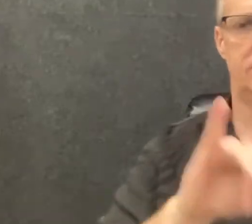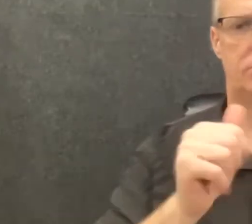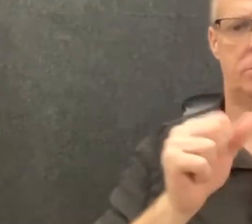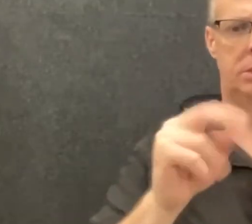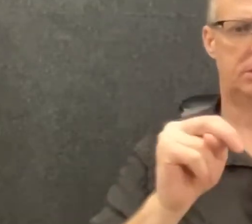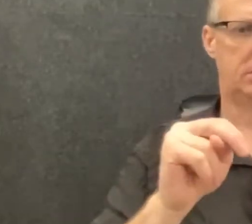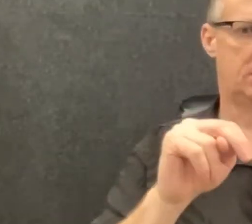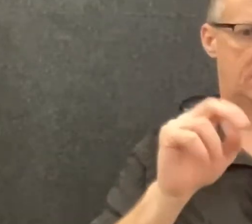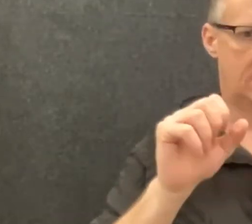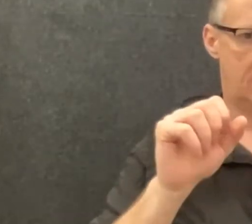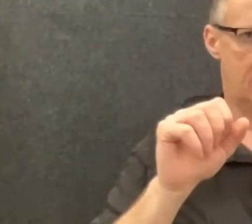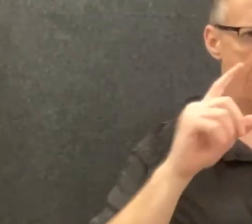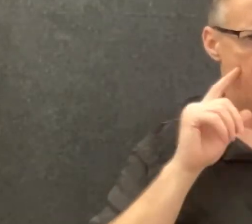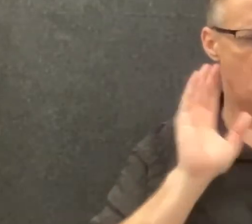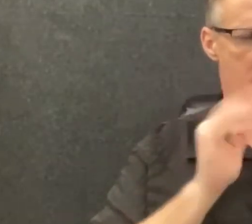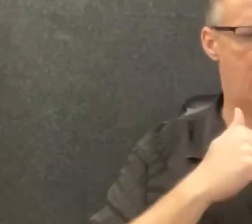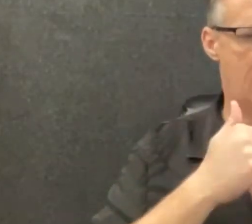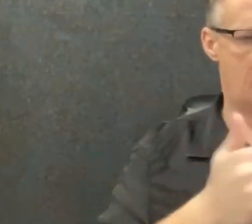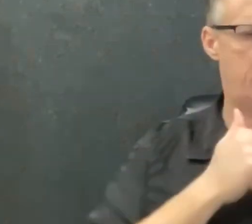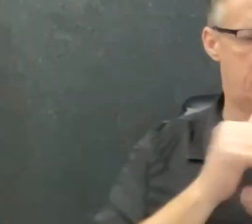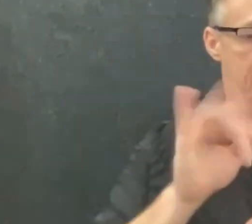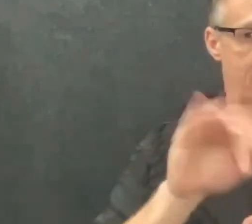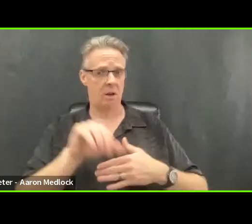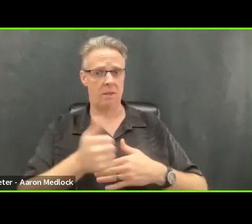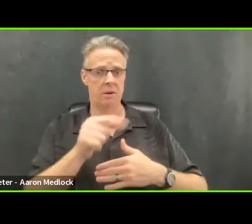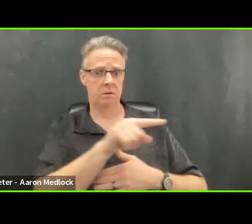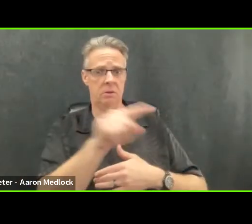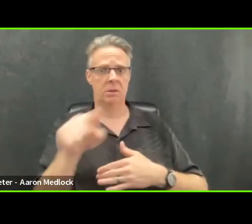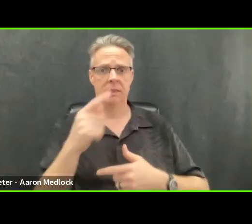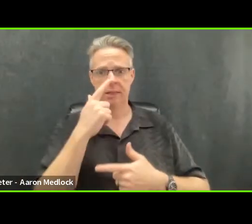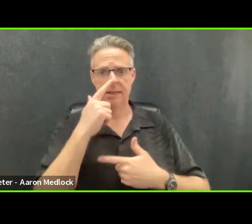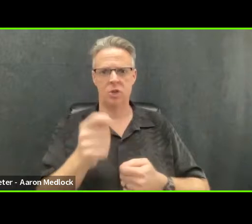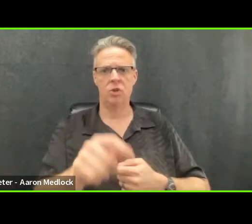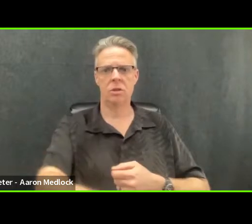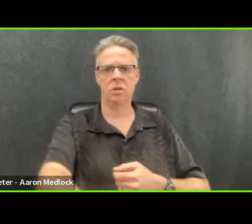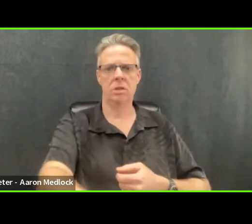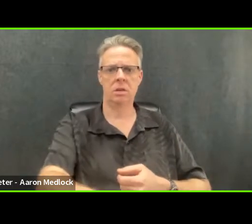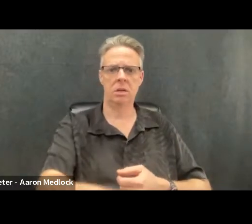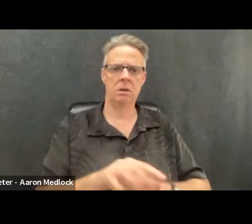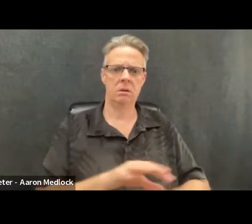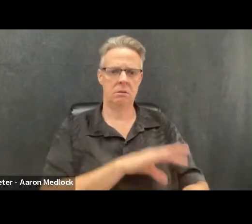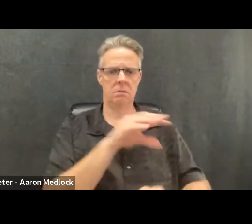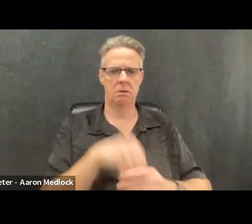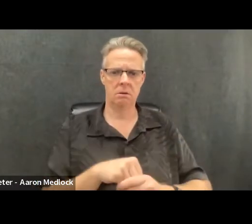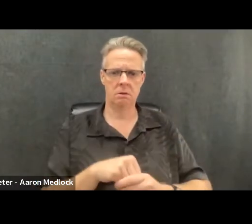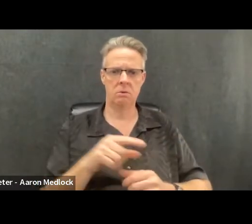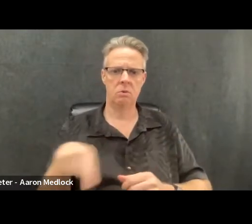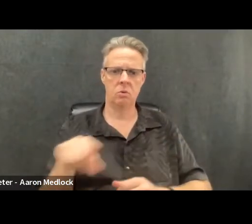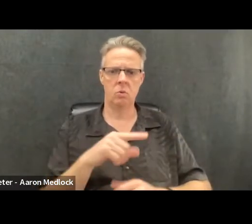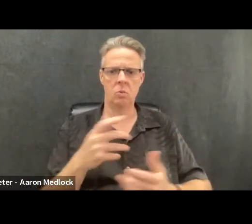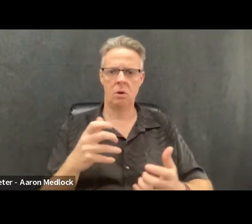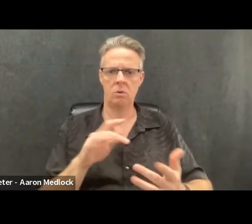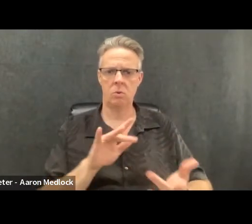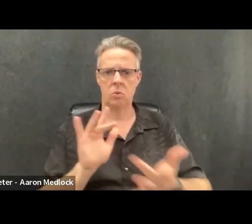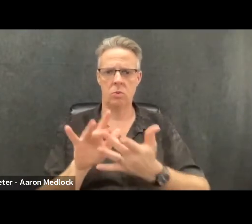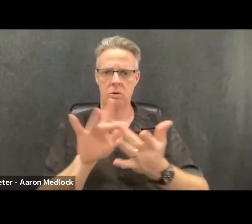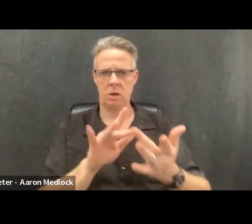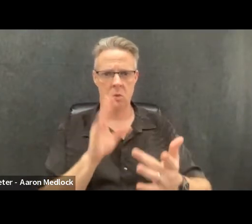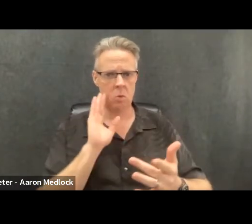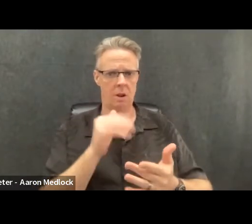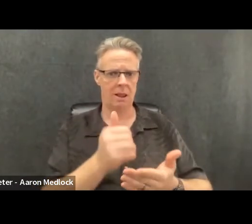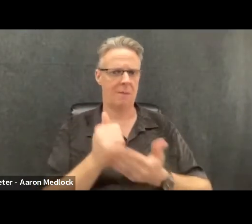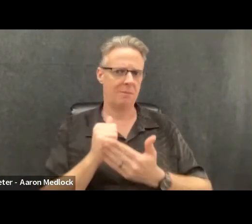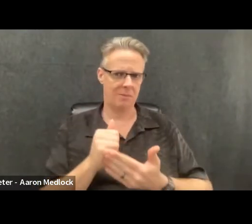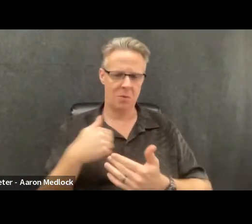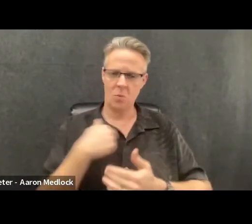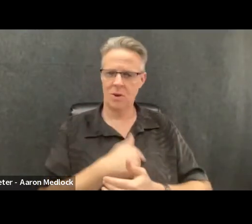certainly, if others are interested in participating in that conversation, if you want to reach out, I think that would be helpful. You know, we've